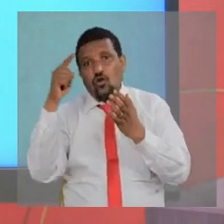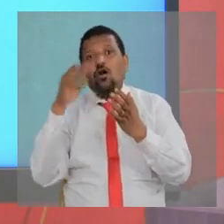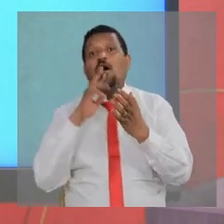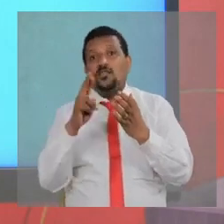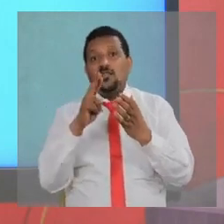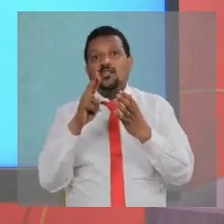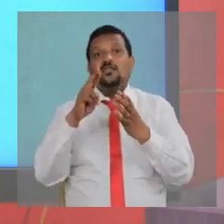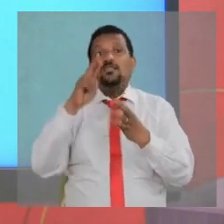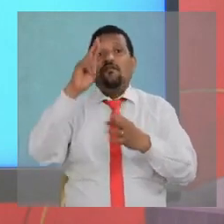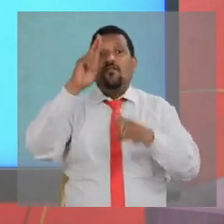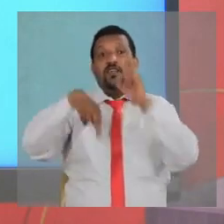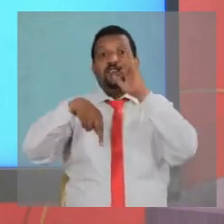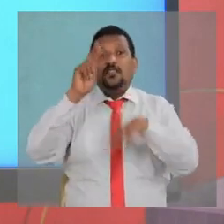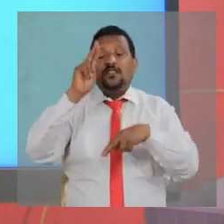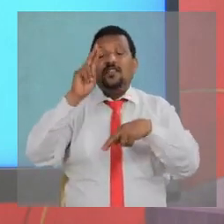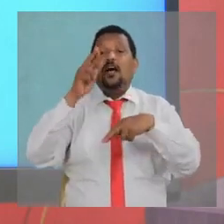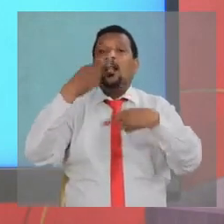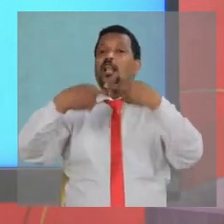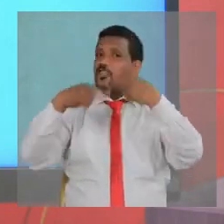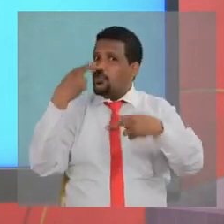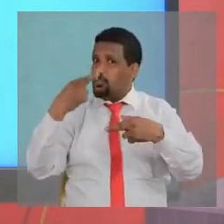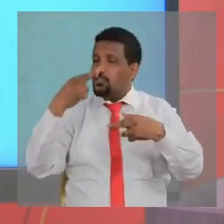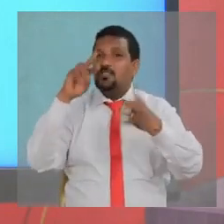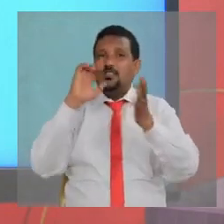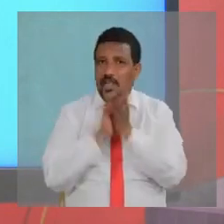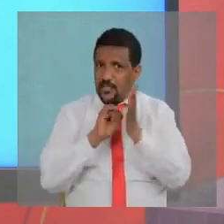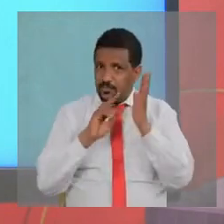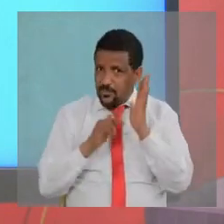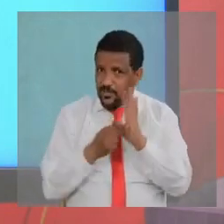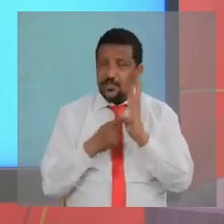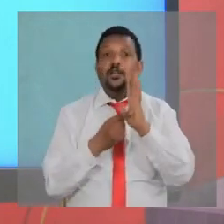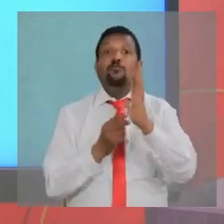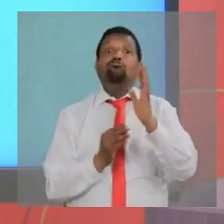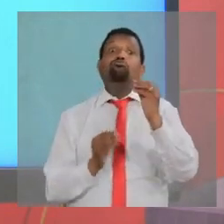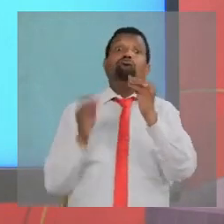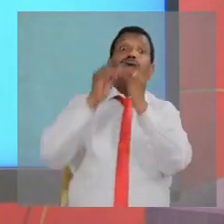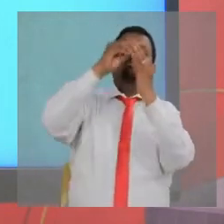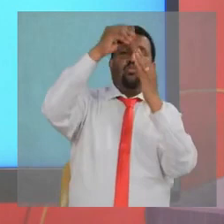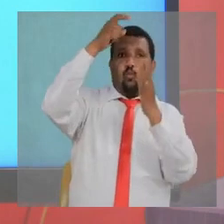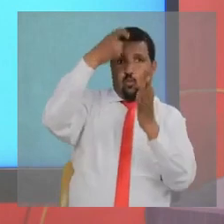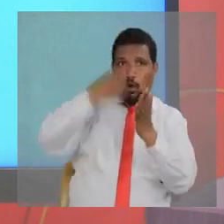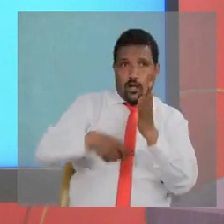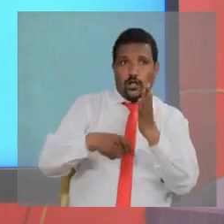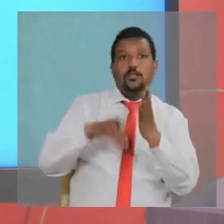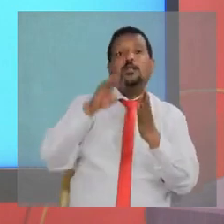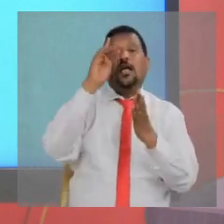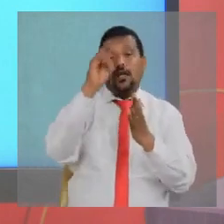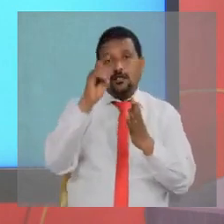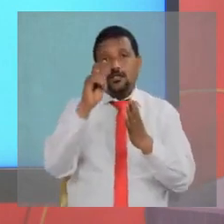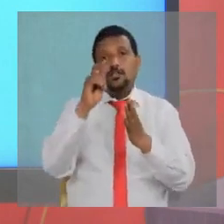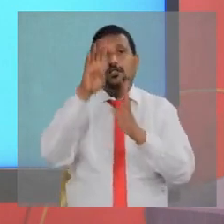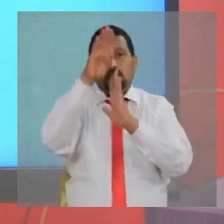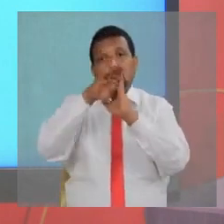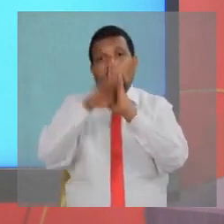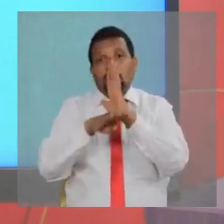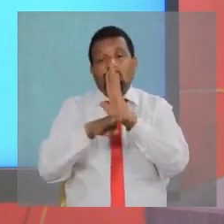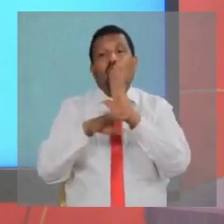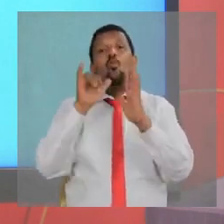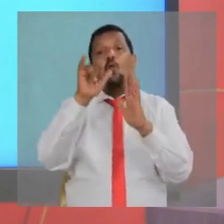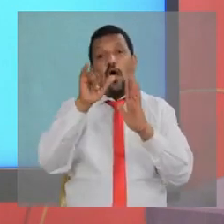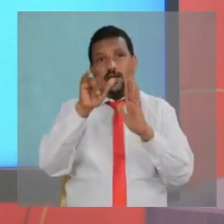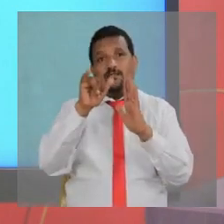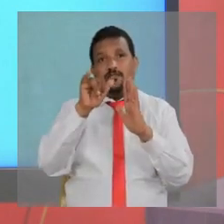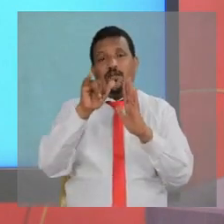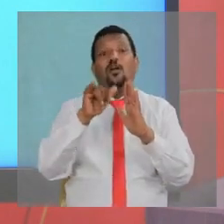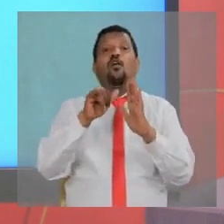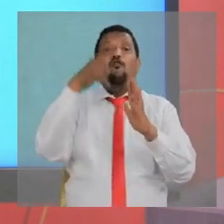are inversely related. That means a rise in the price of X will always decline the demand for Y, and